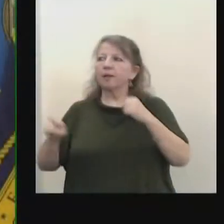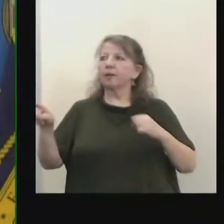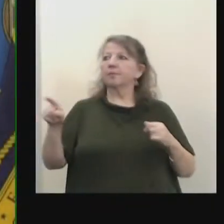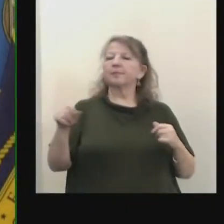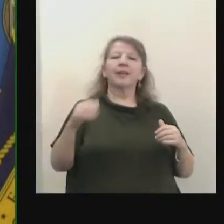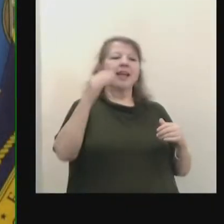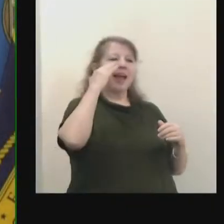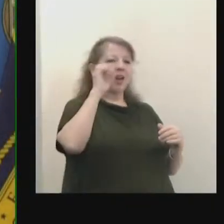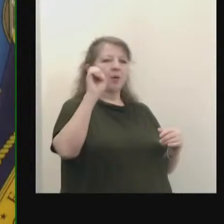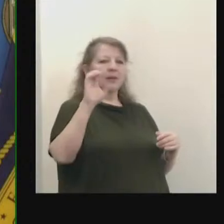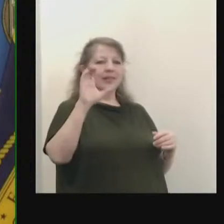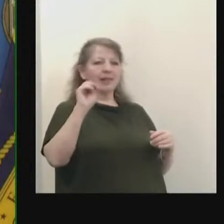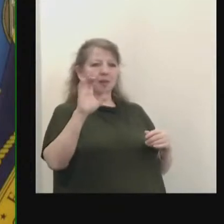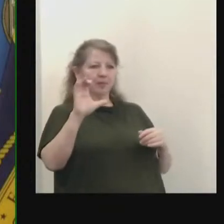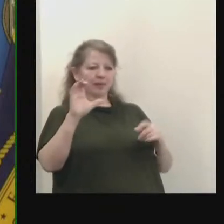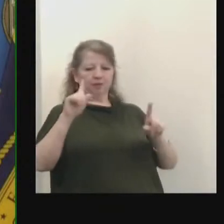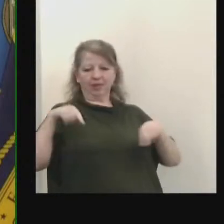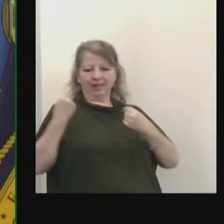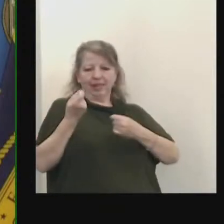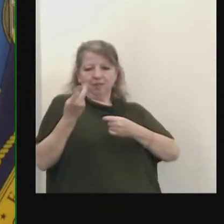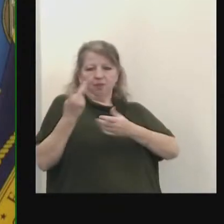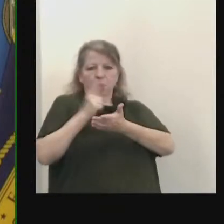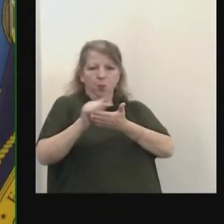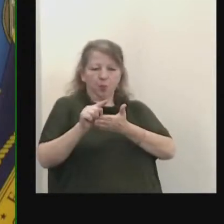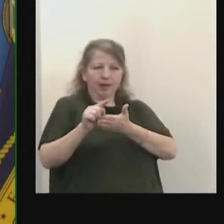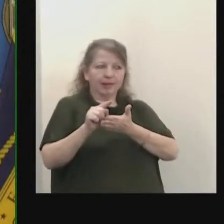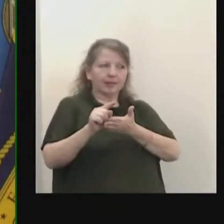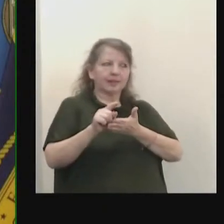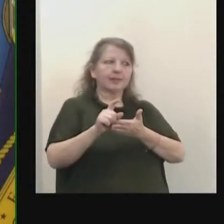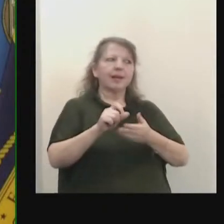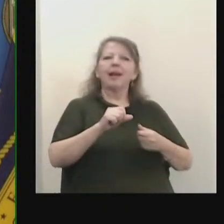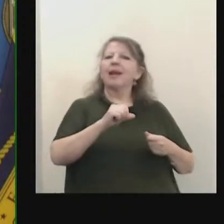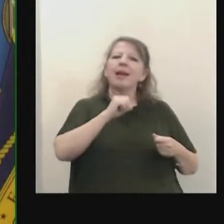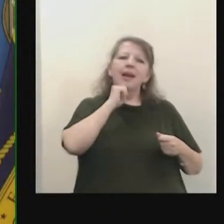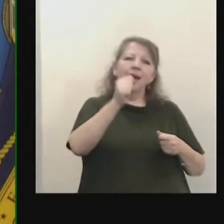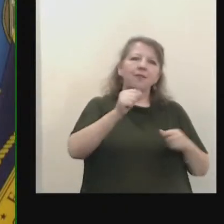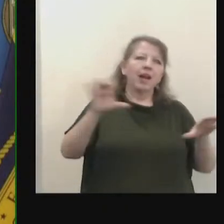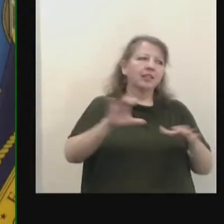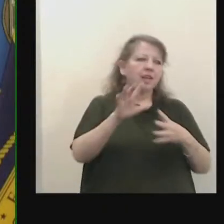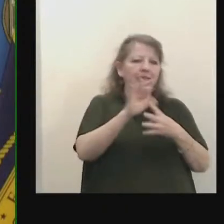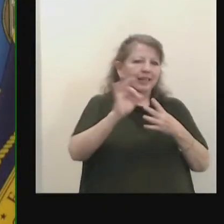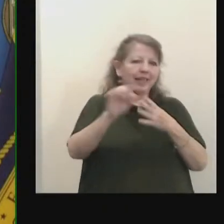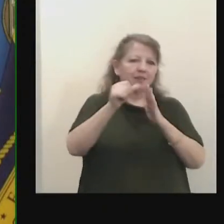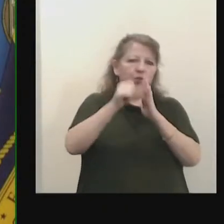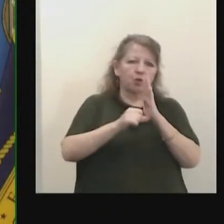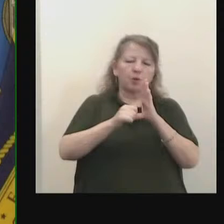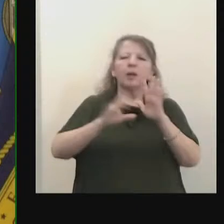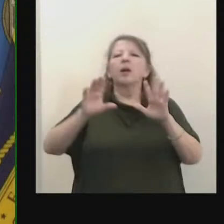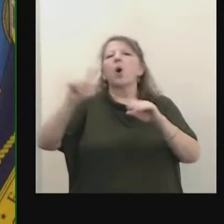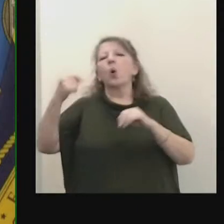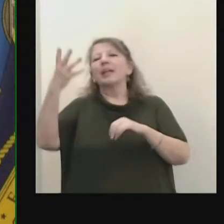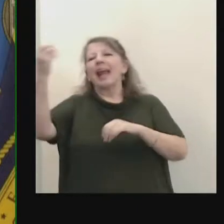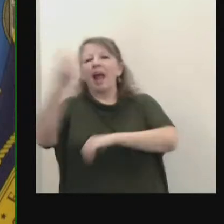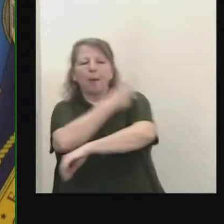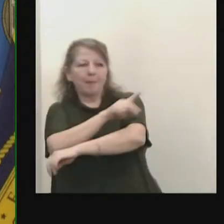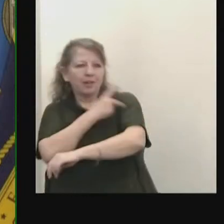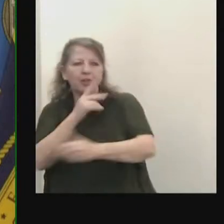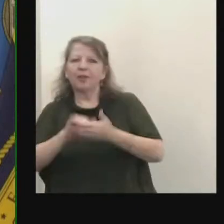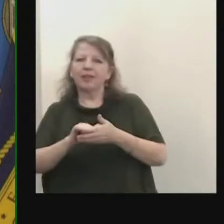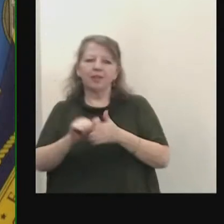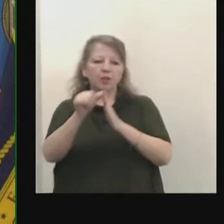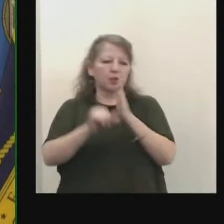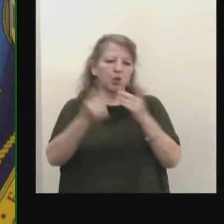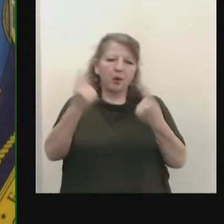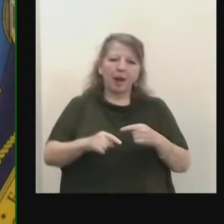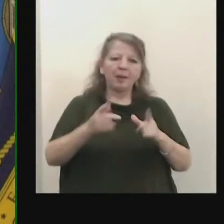Center Corporation for the last few weeks has basically stopped elective surgeries, except for outpatient ones where the surgery can occur and then the person